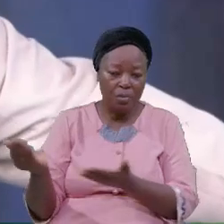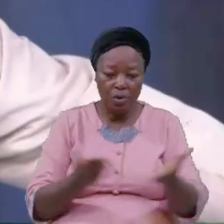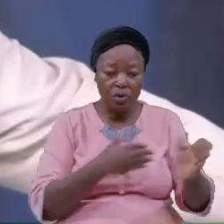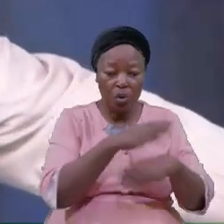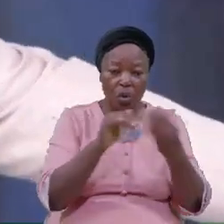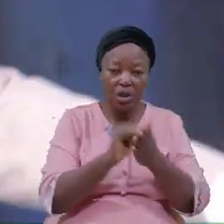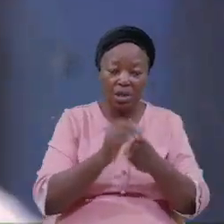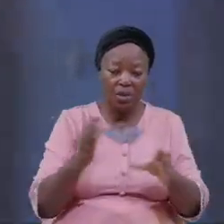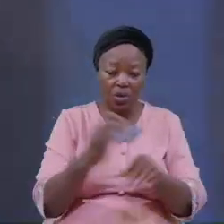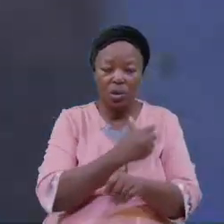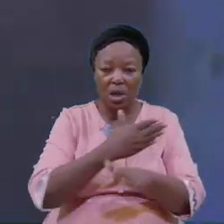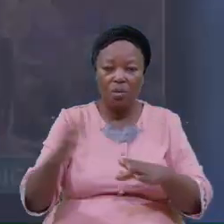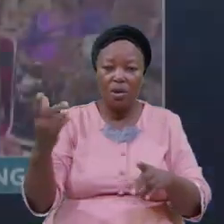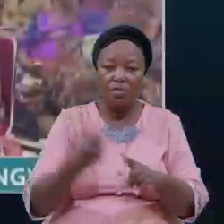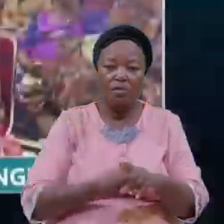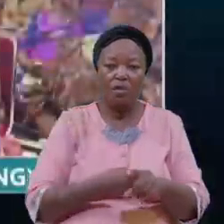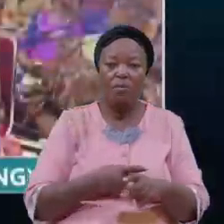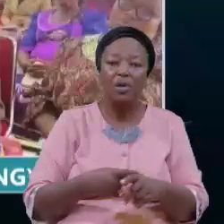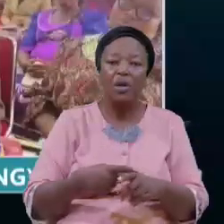brought everything back.